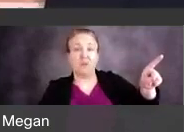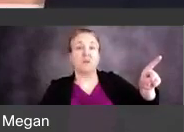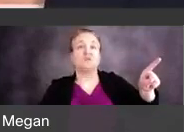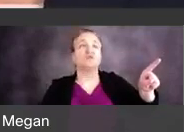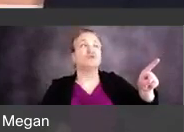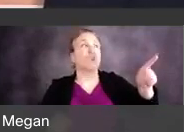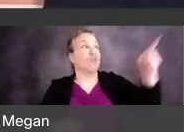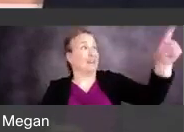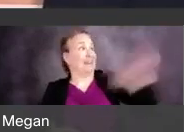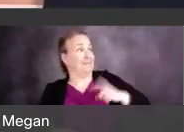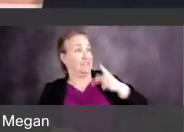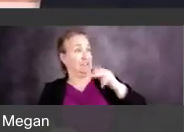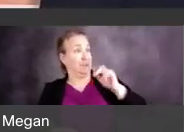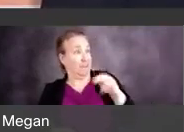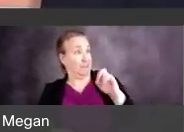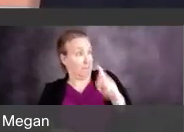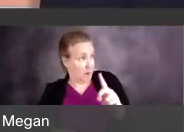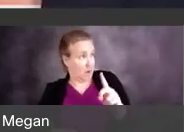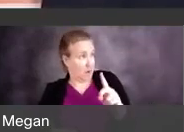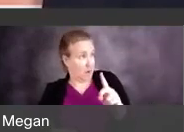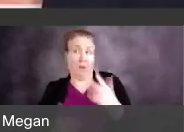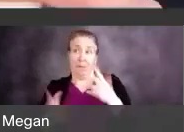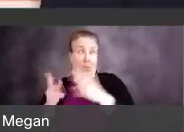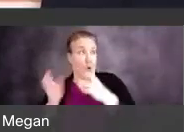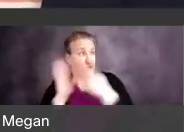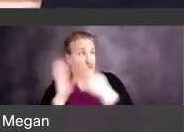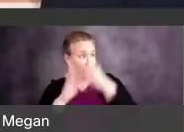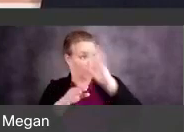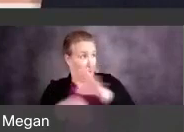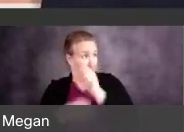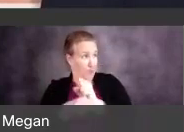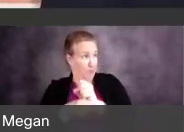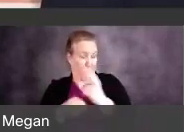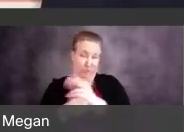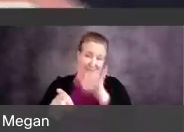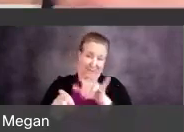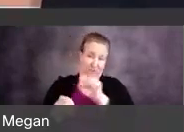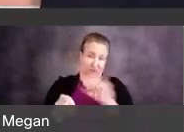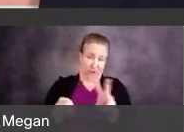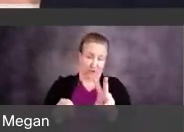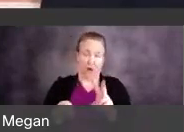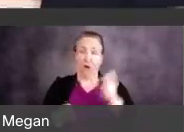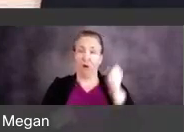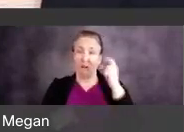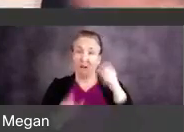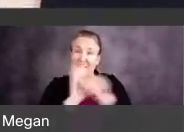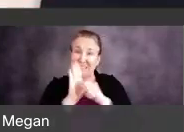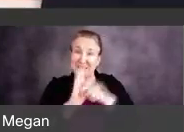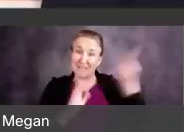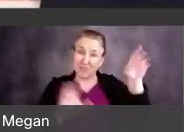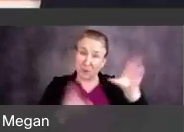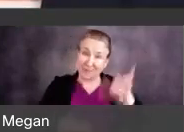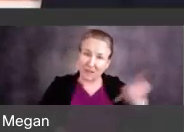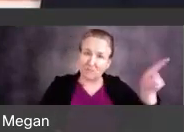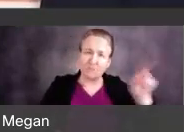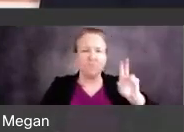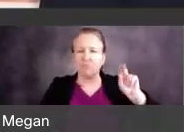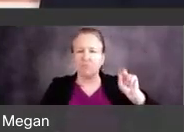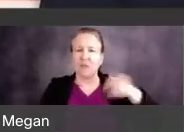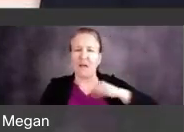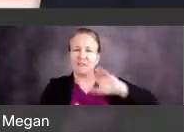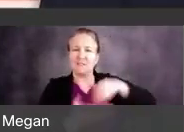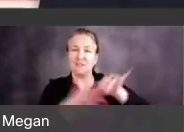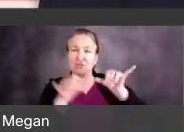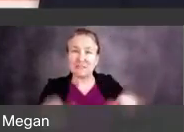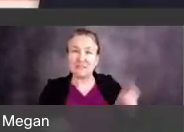to register people for their appointments. But the state is not doing it, right? The state does not have a centralized